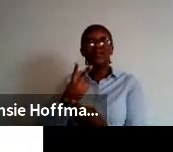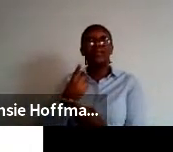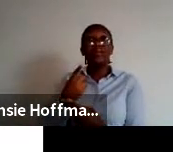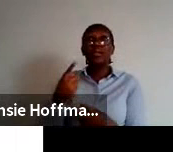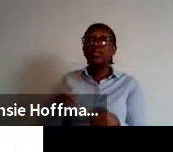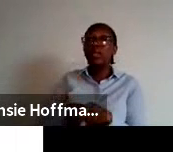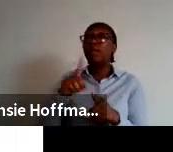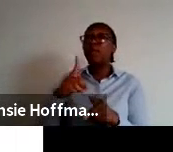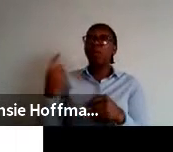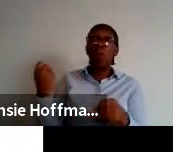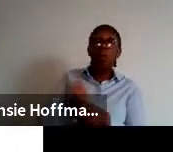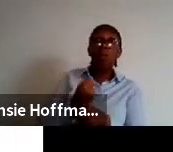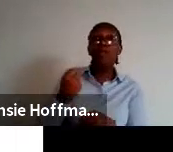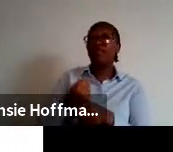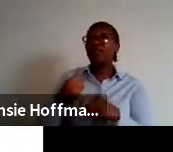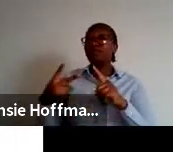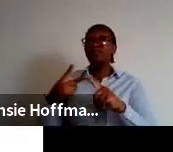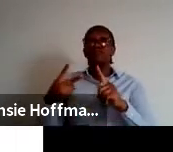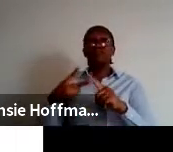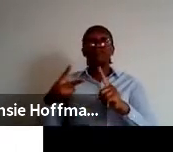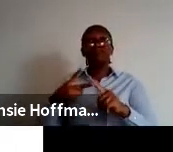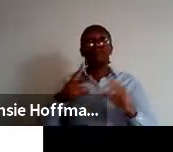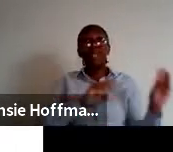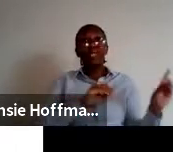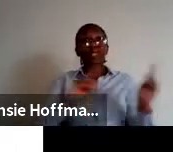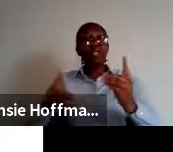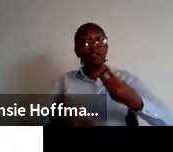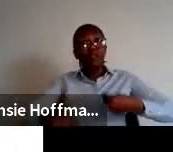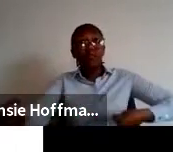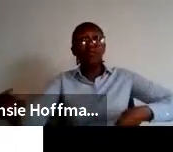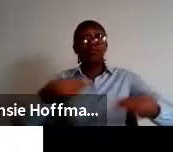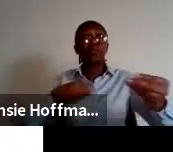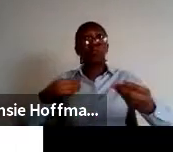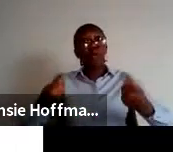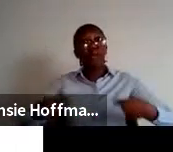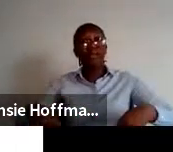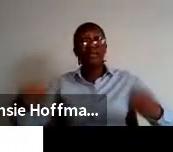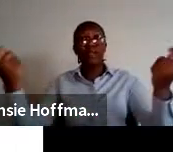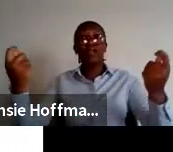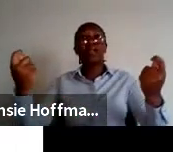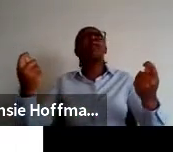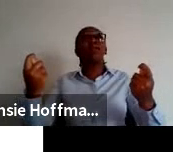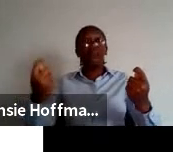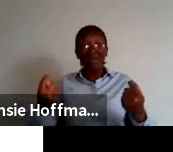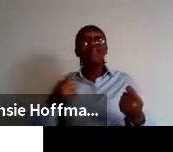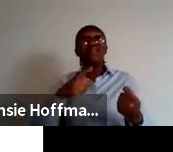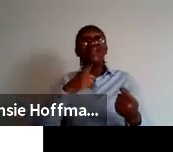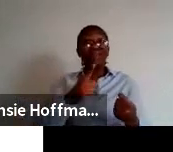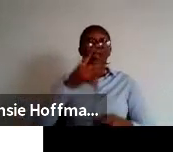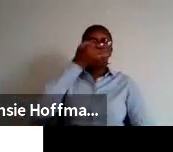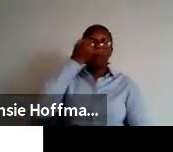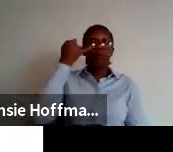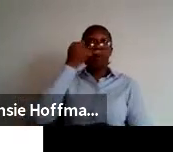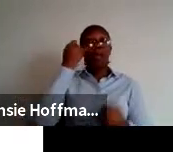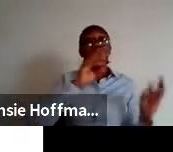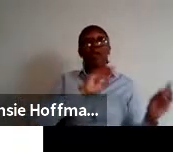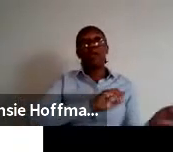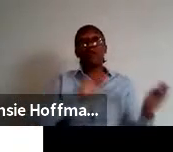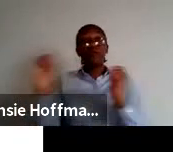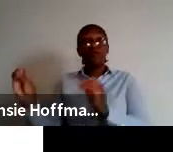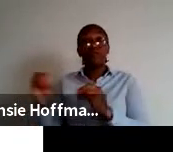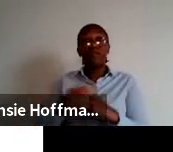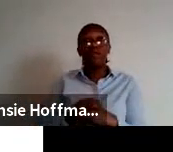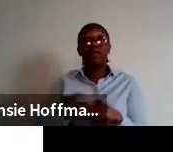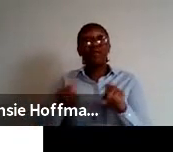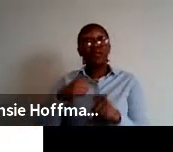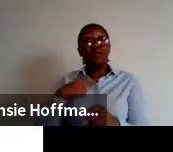cultivation, the manufacture, distribution, and sale of substances subject to drug prohibition laws. We know very well